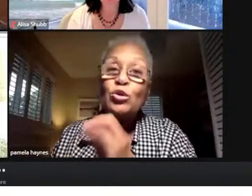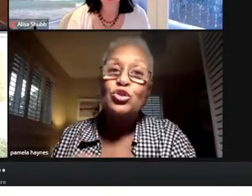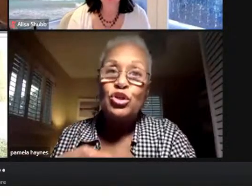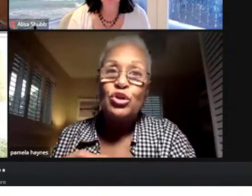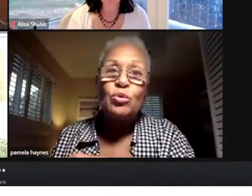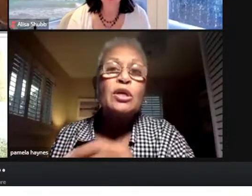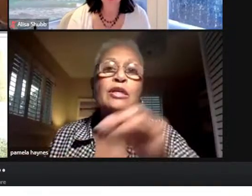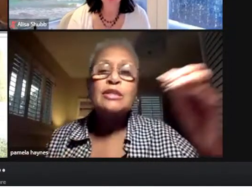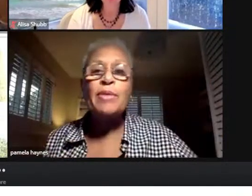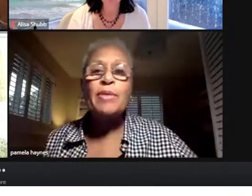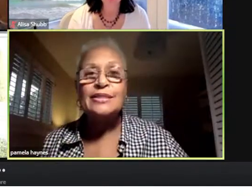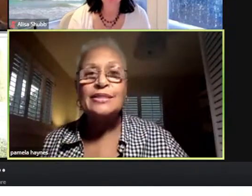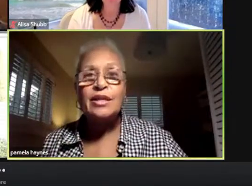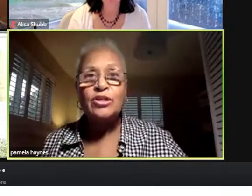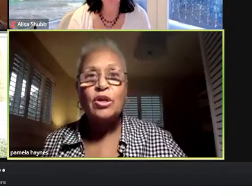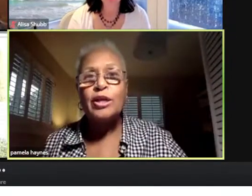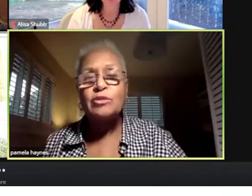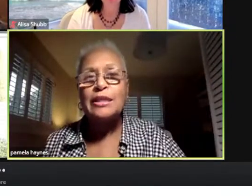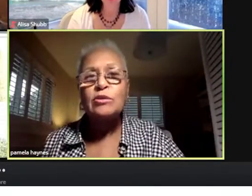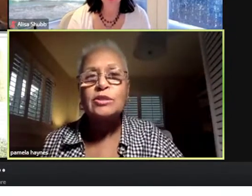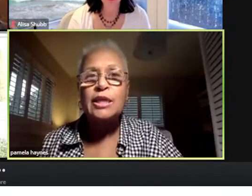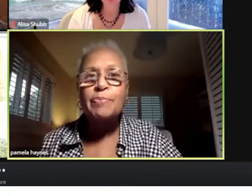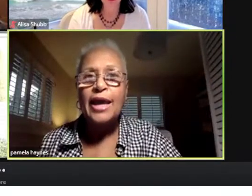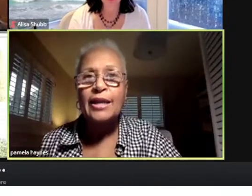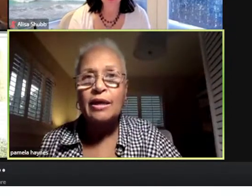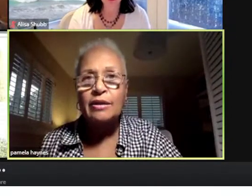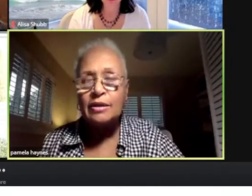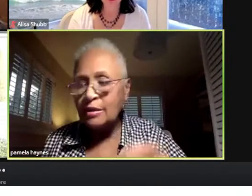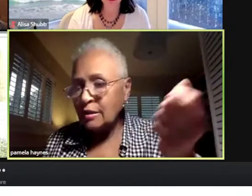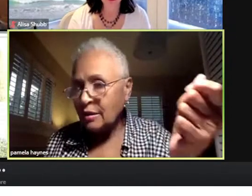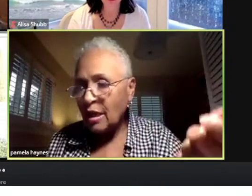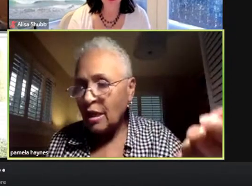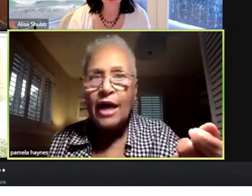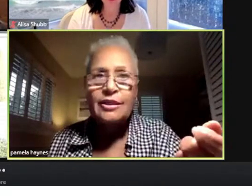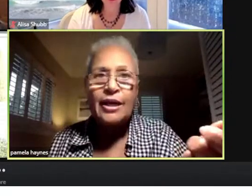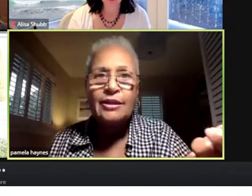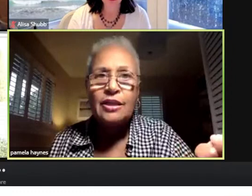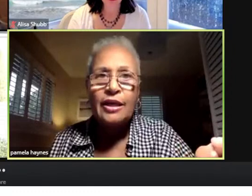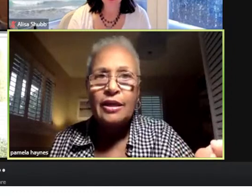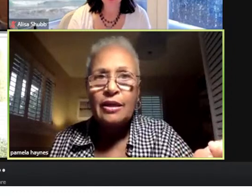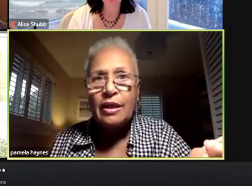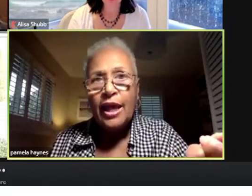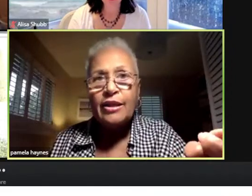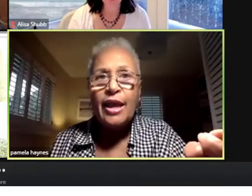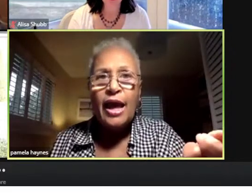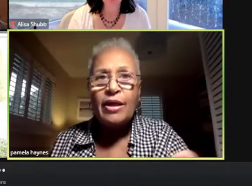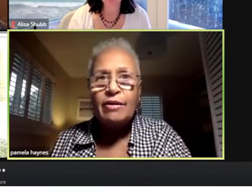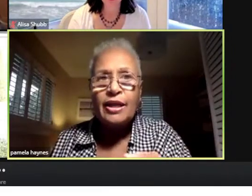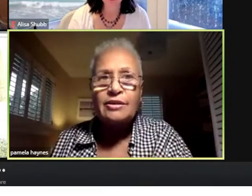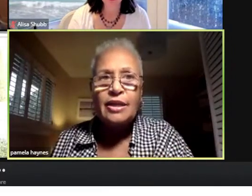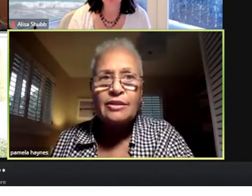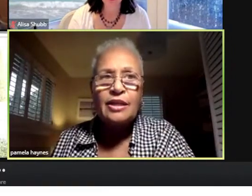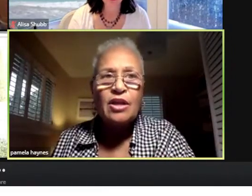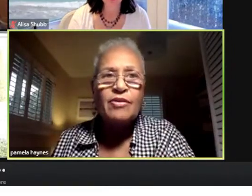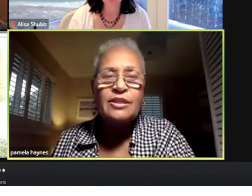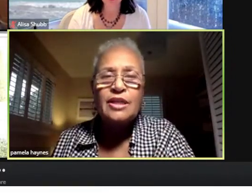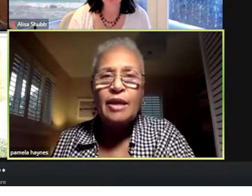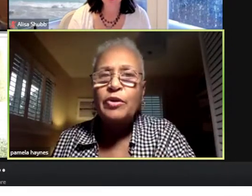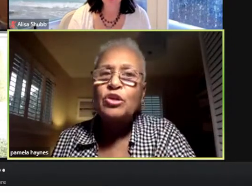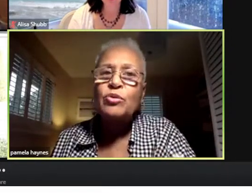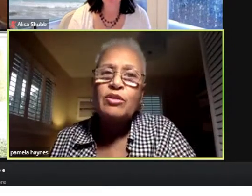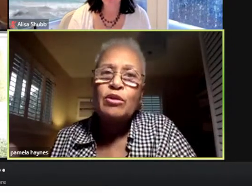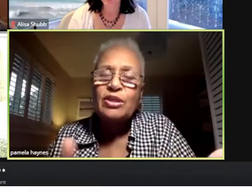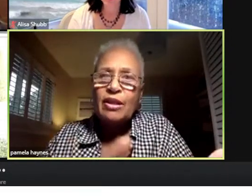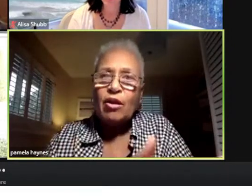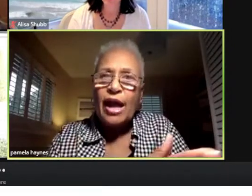as opposed to somebody saying to you, here's my little slip, I got tested, and yeah, it says on